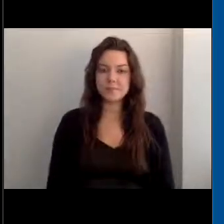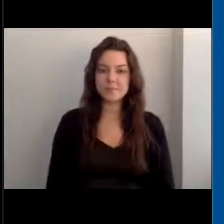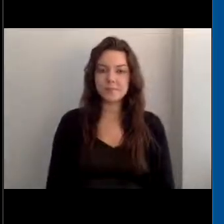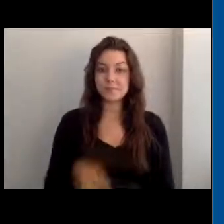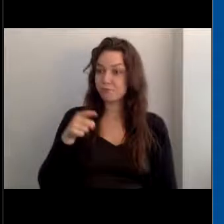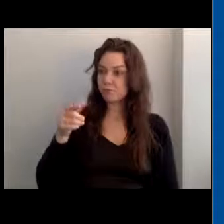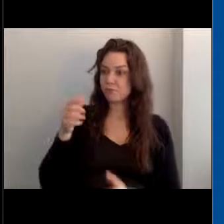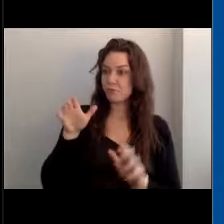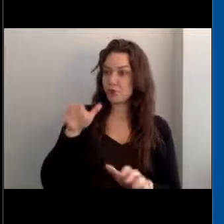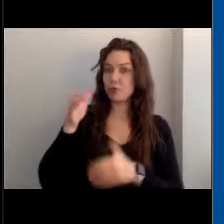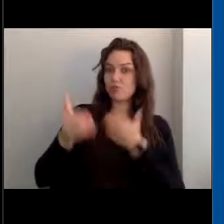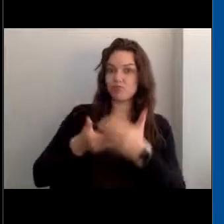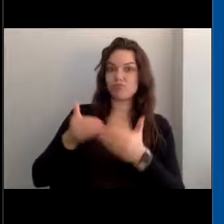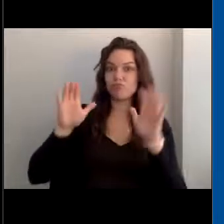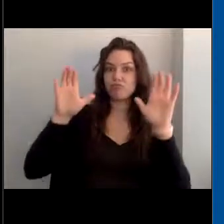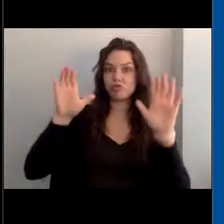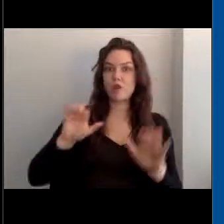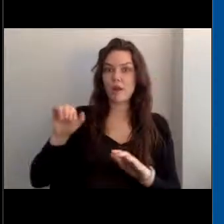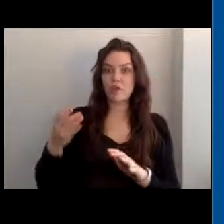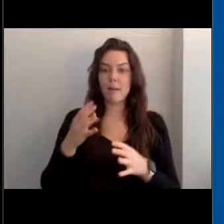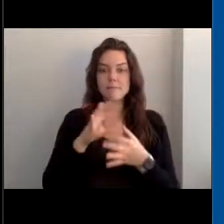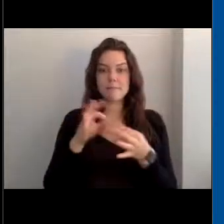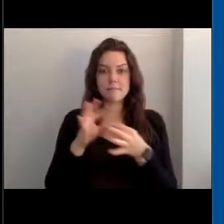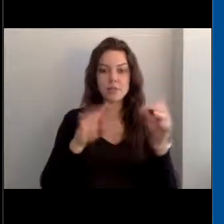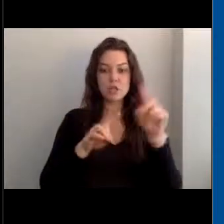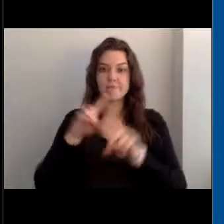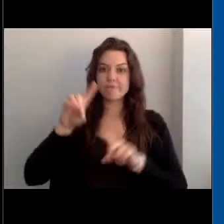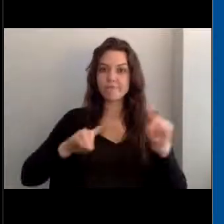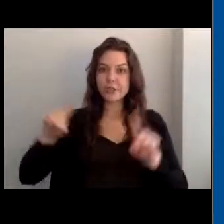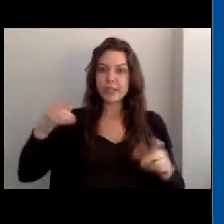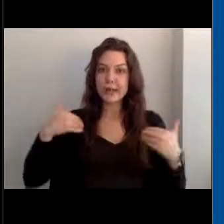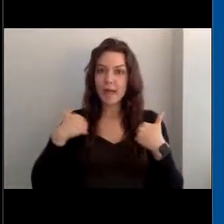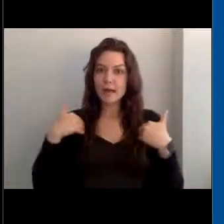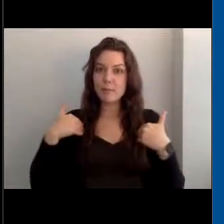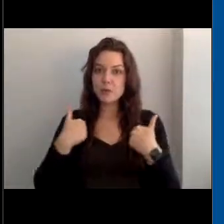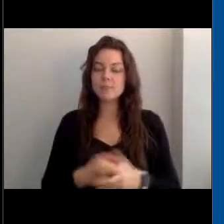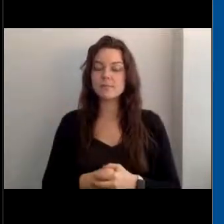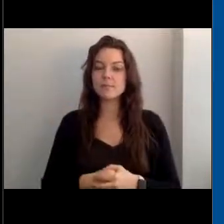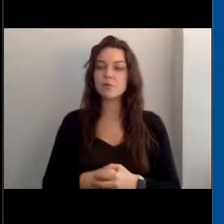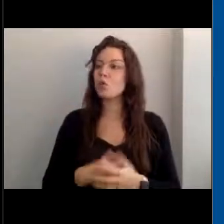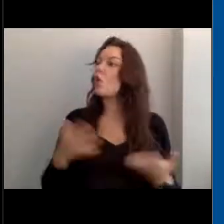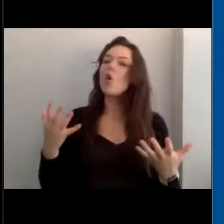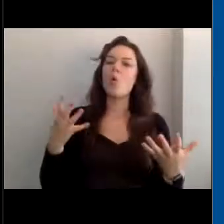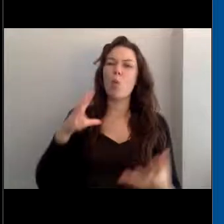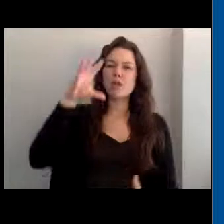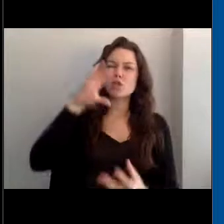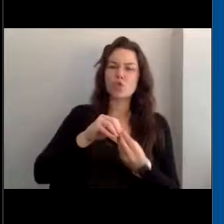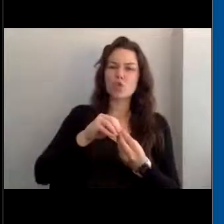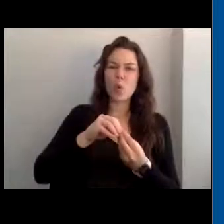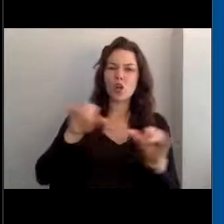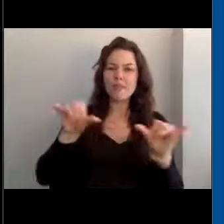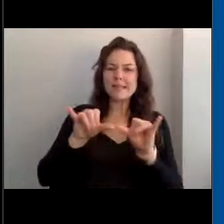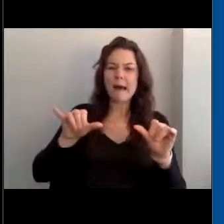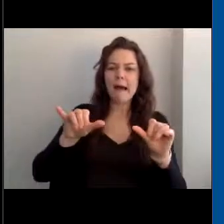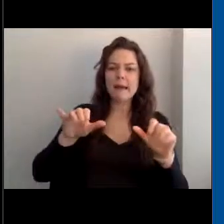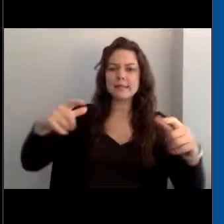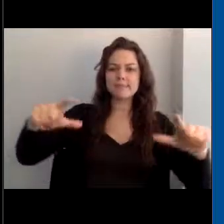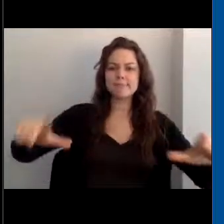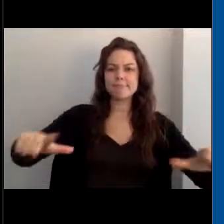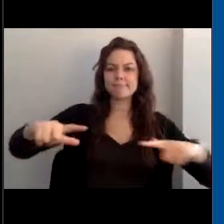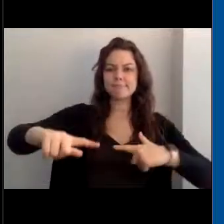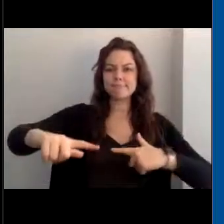job of talking about the diversity, Patricia wonders, what's the total acreage of West Flower Garden Banks